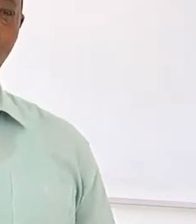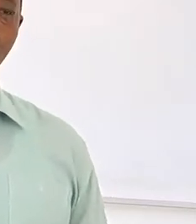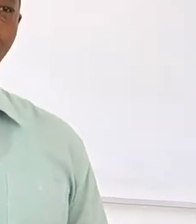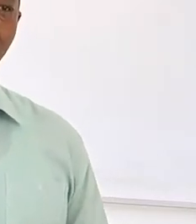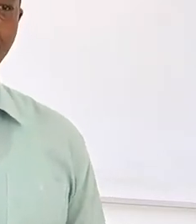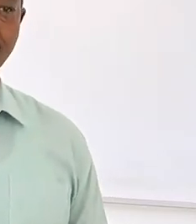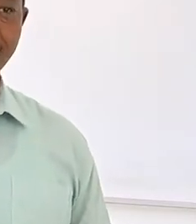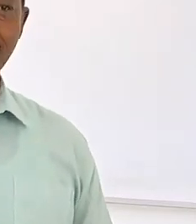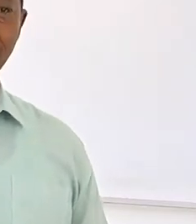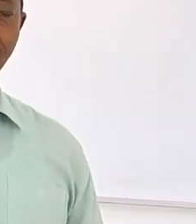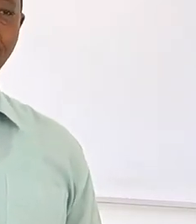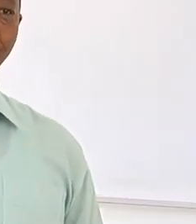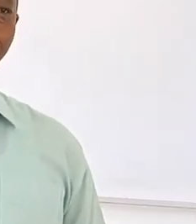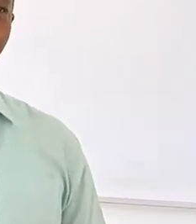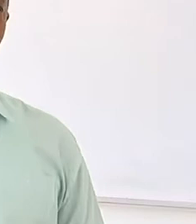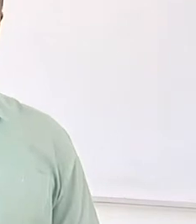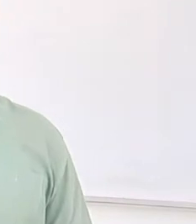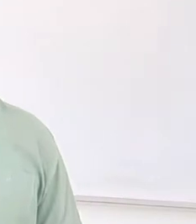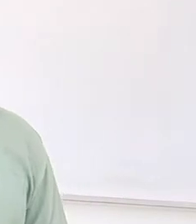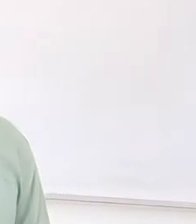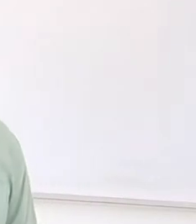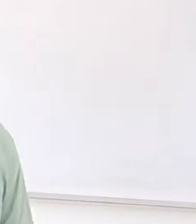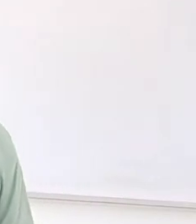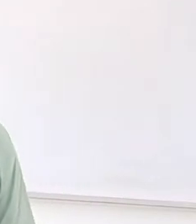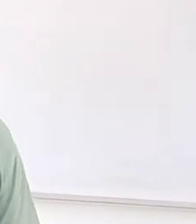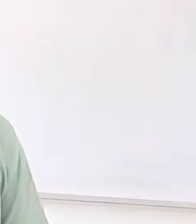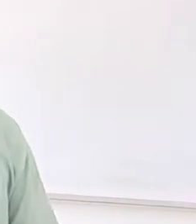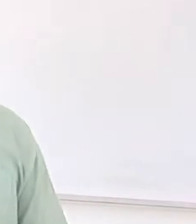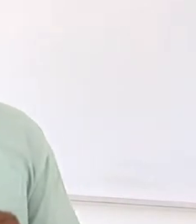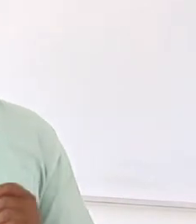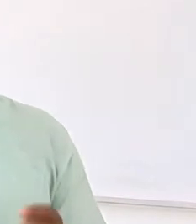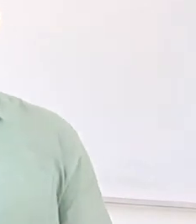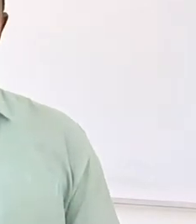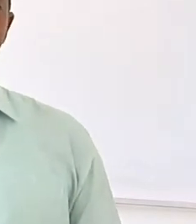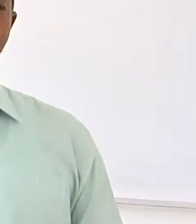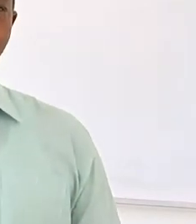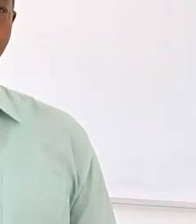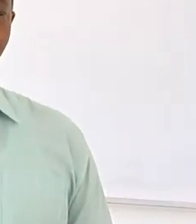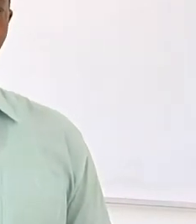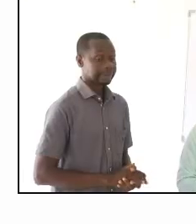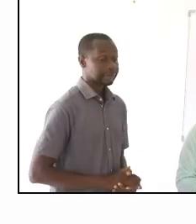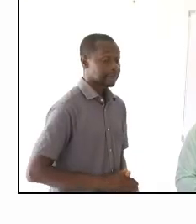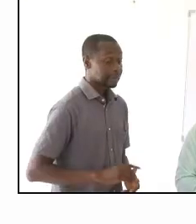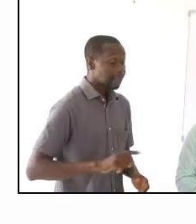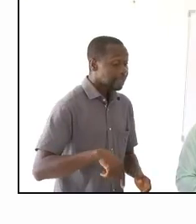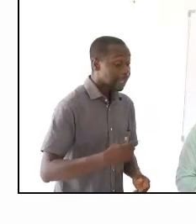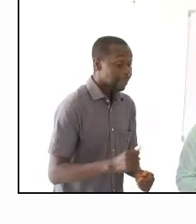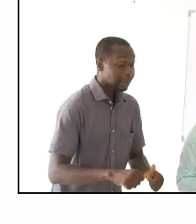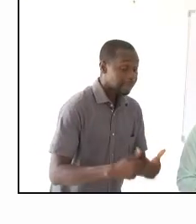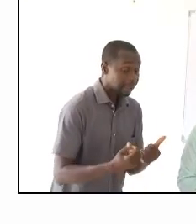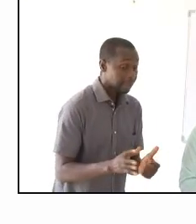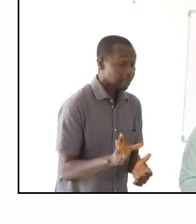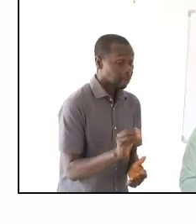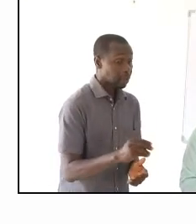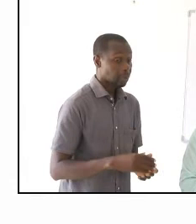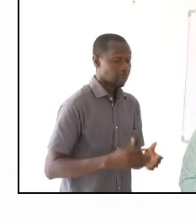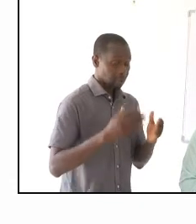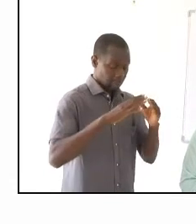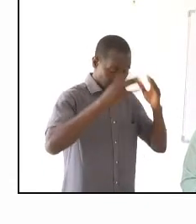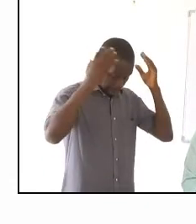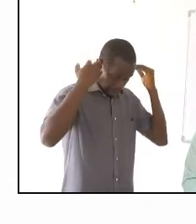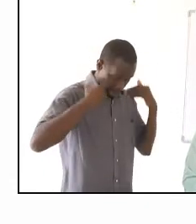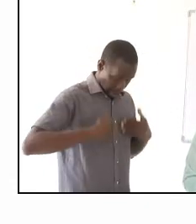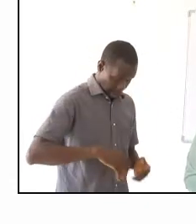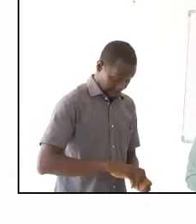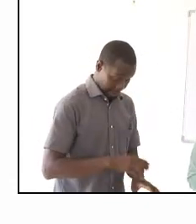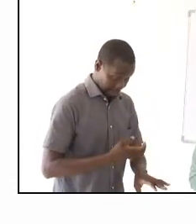the stomach, the liver, and so on. So then we started with the body systems.